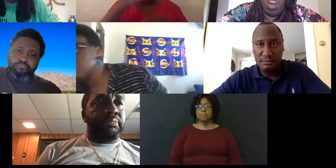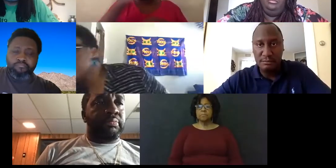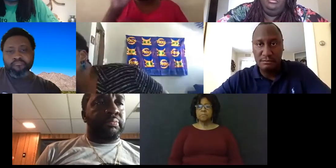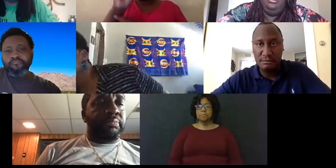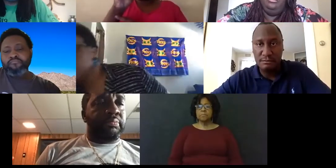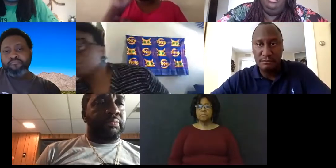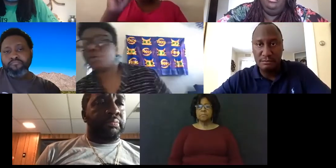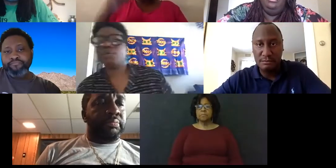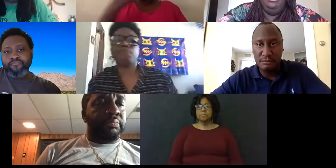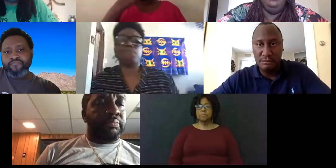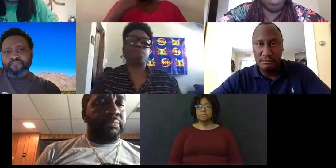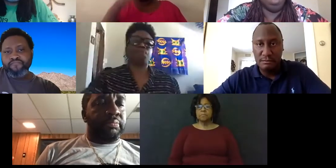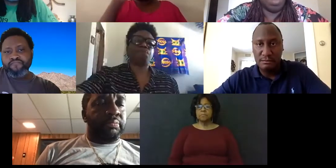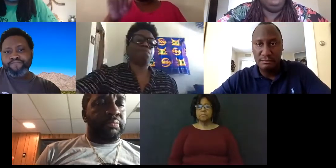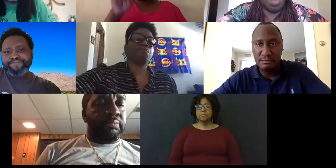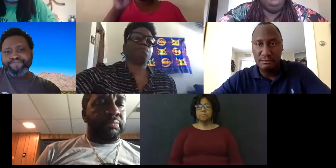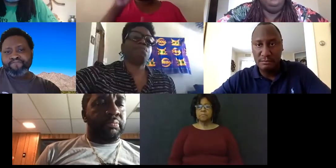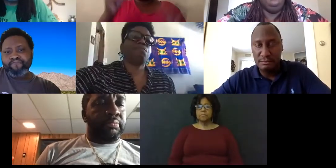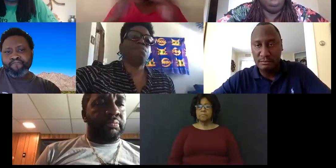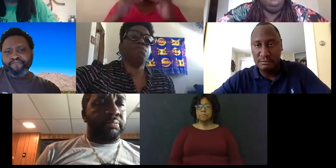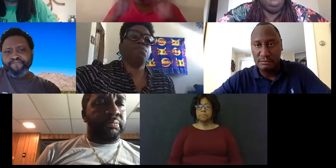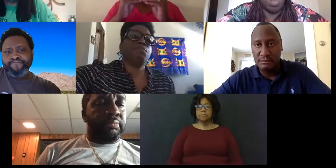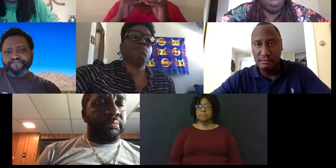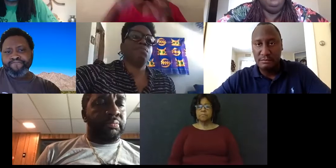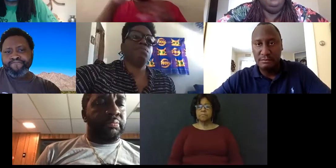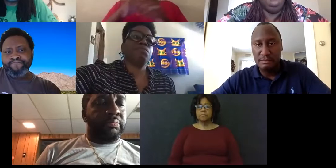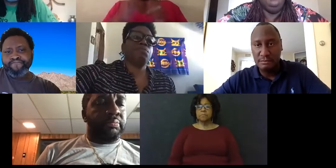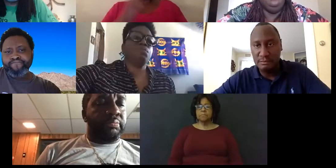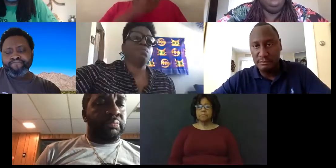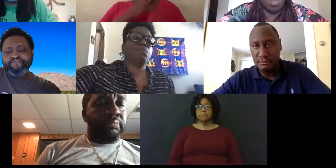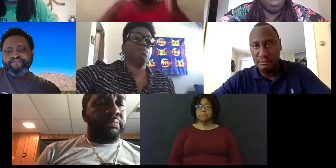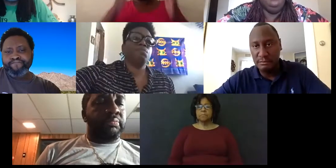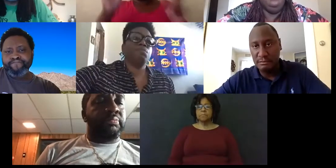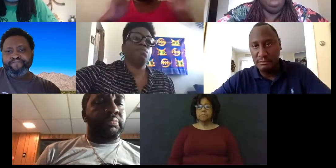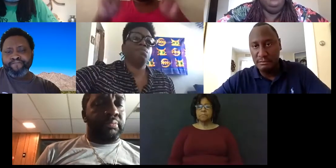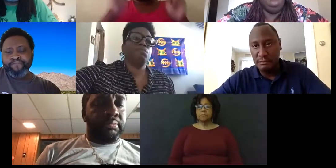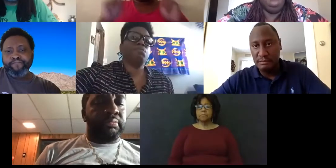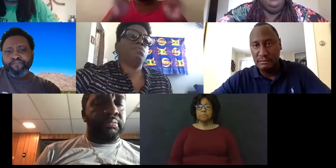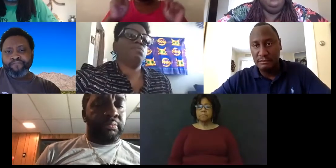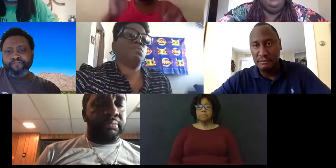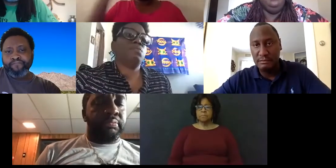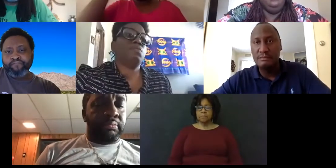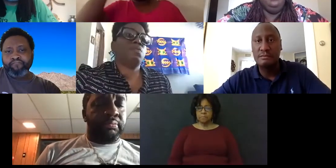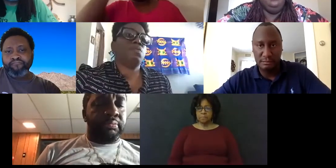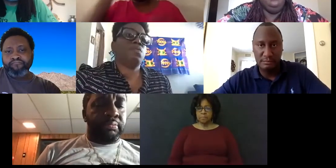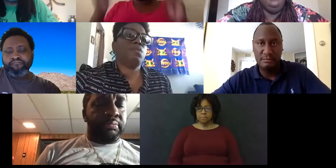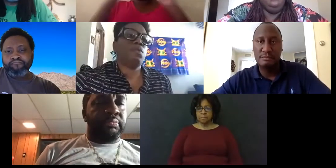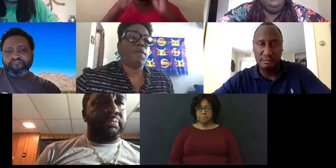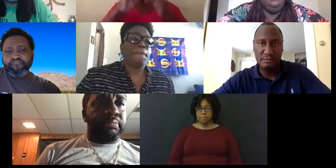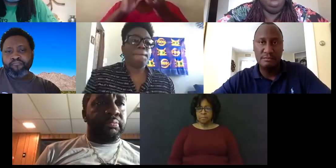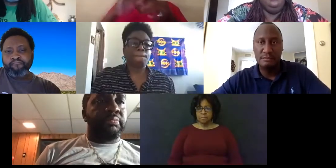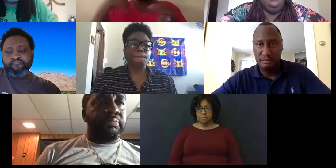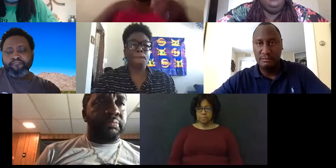that had to get more engaged with officials to make sure that they know more about our